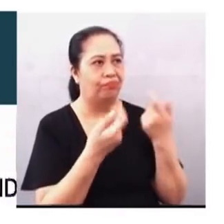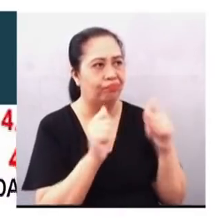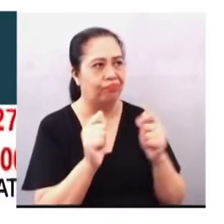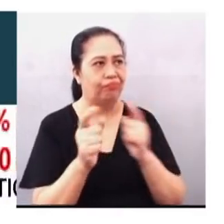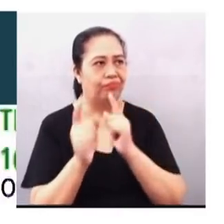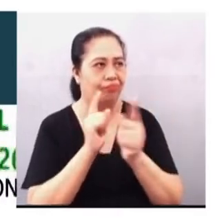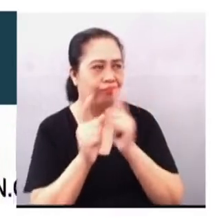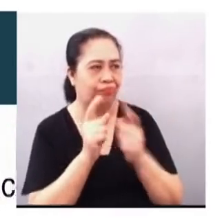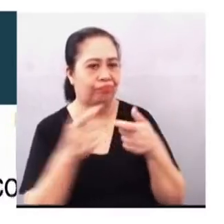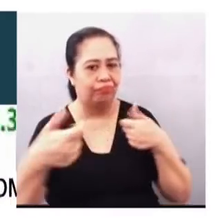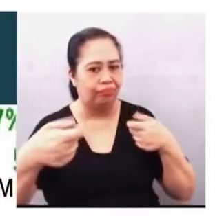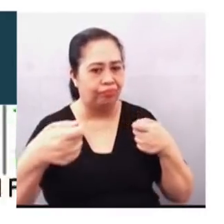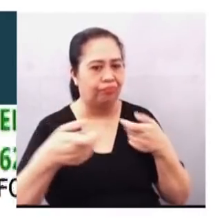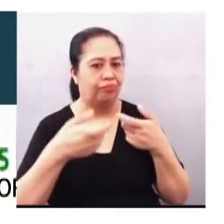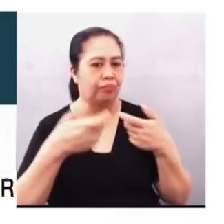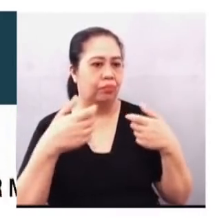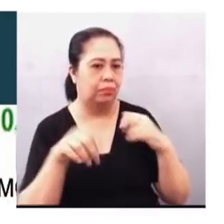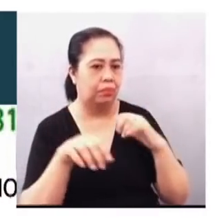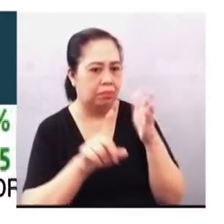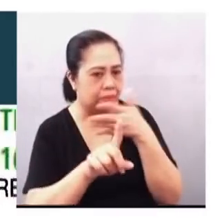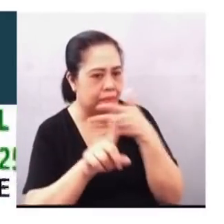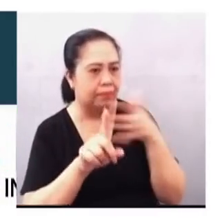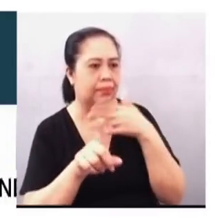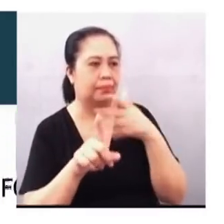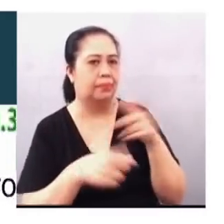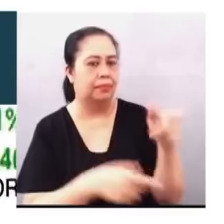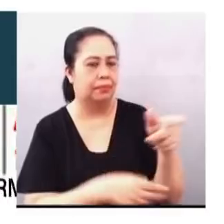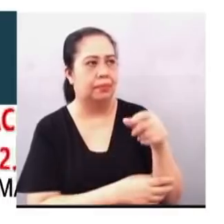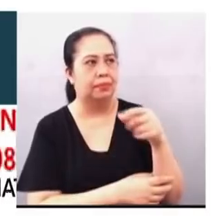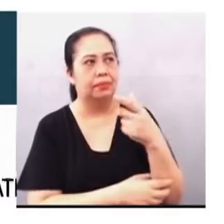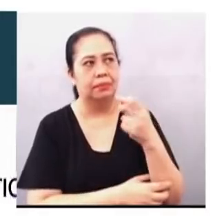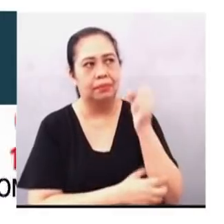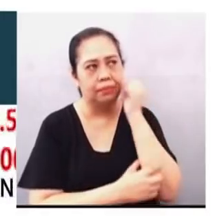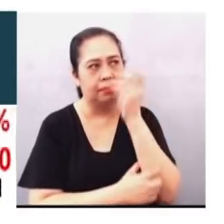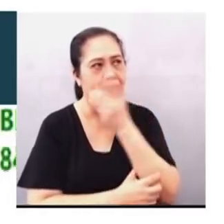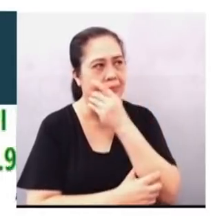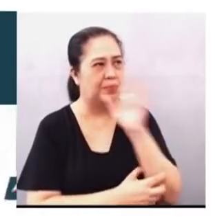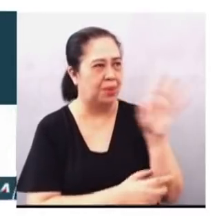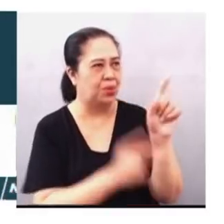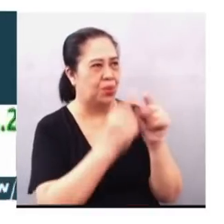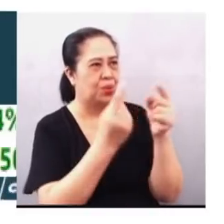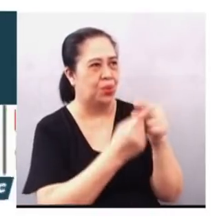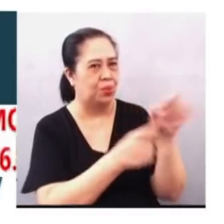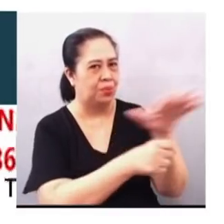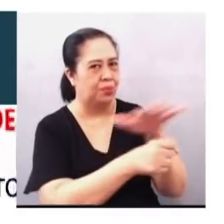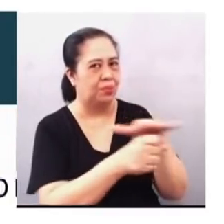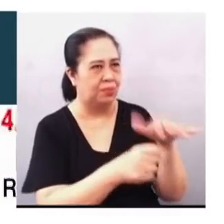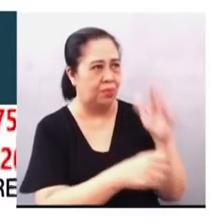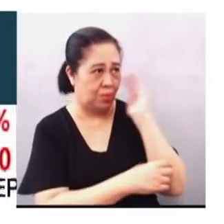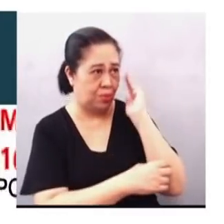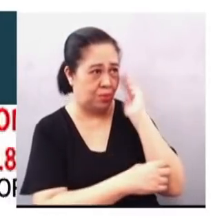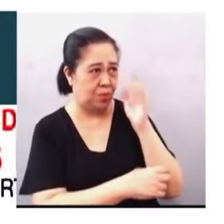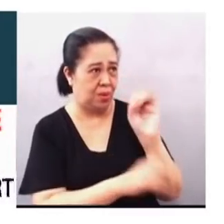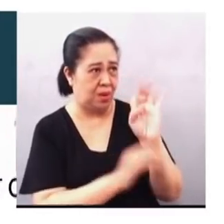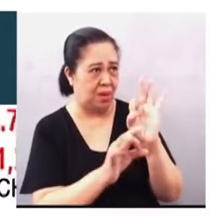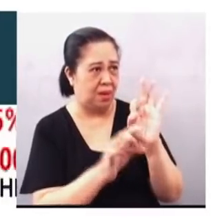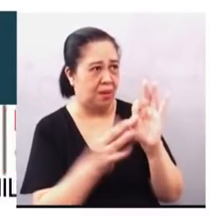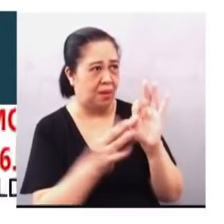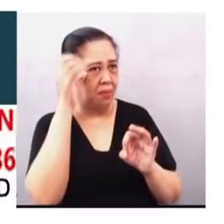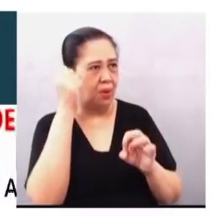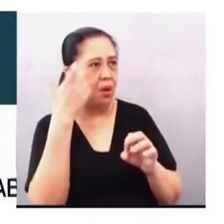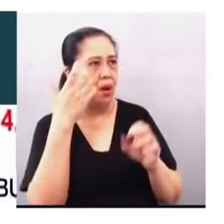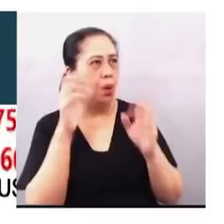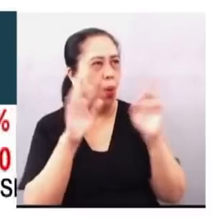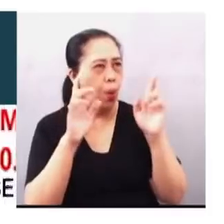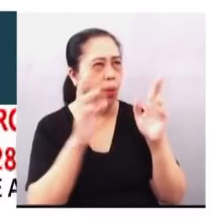exchanging texts and trying to convince the mayor to change her mind. Pero sa grupo po ng partido, alam niyo ba kung may conscious effort? You said they're hoping and